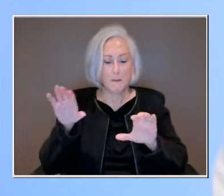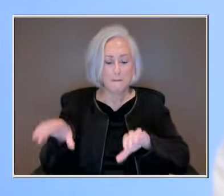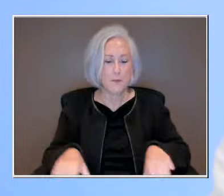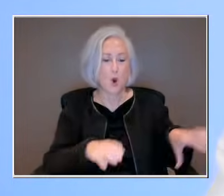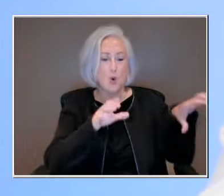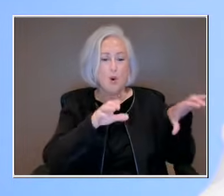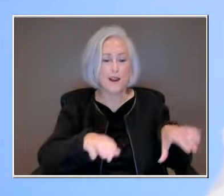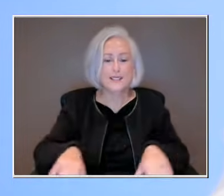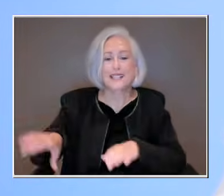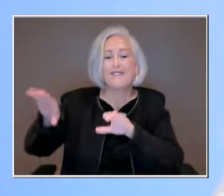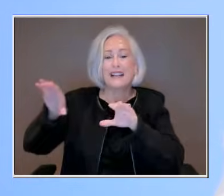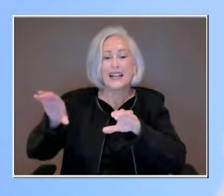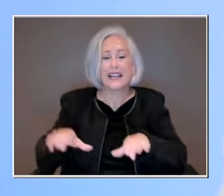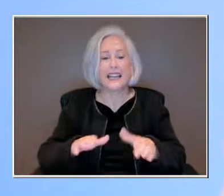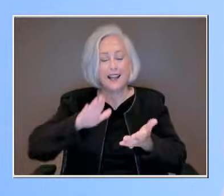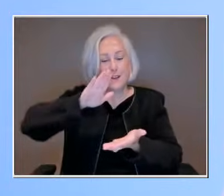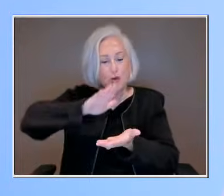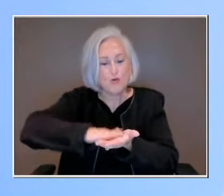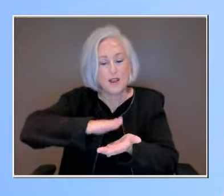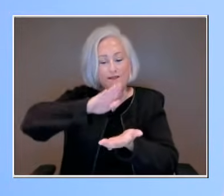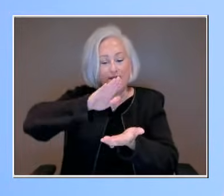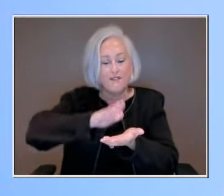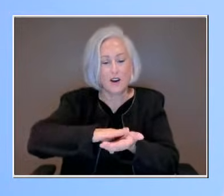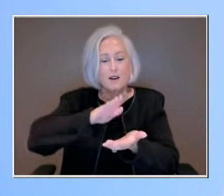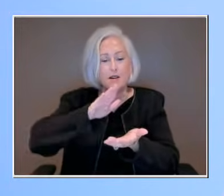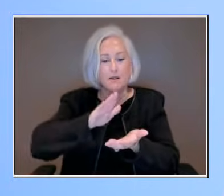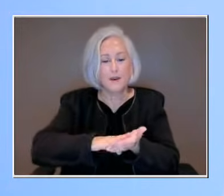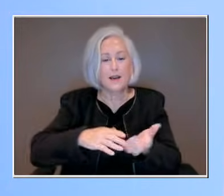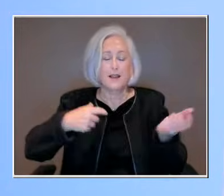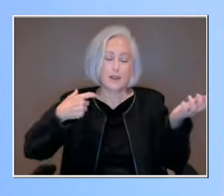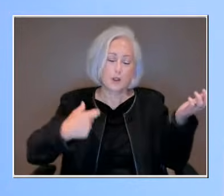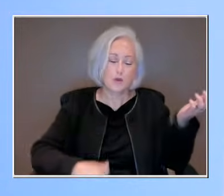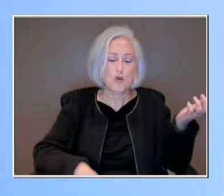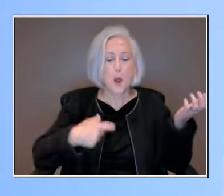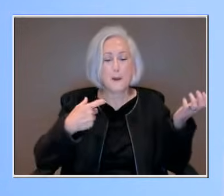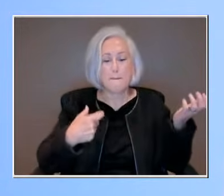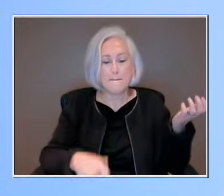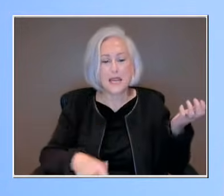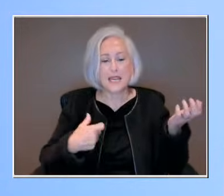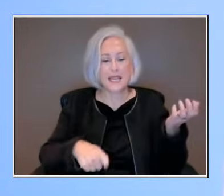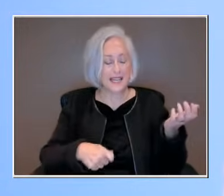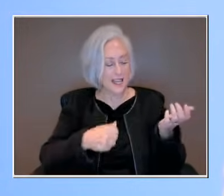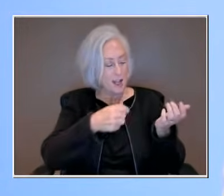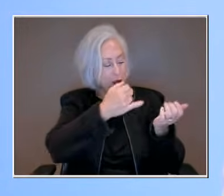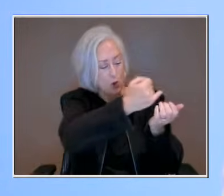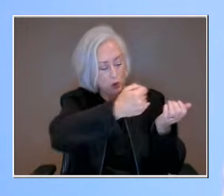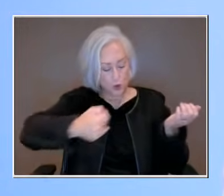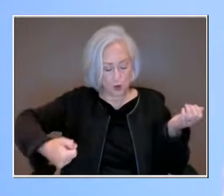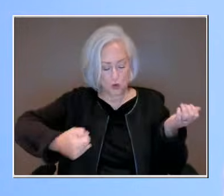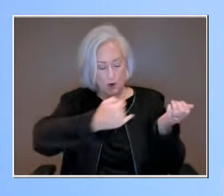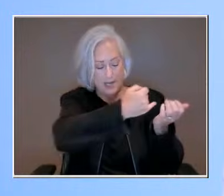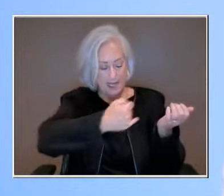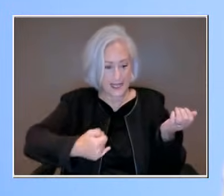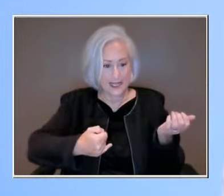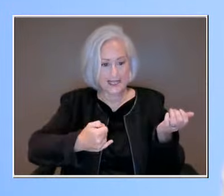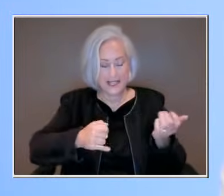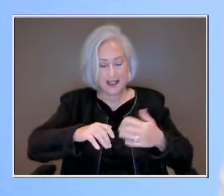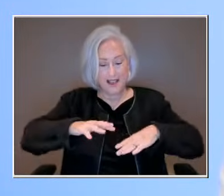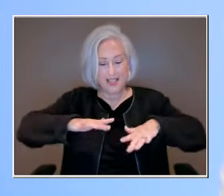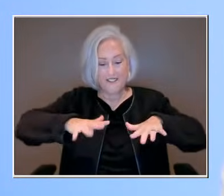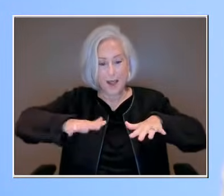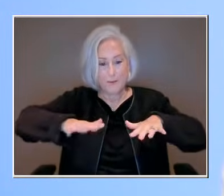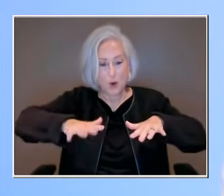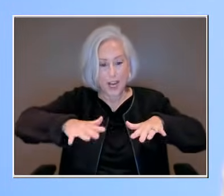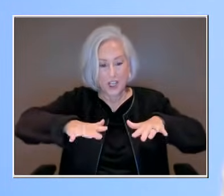the rhythm, even the strumming of those instruments, of the strings, can provide vibration that connects in different ways. So whether you